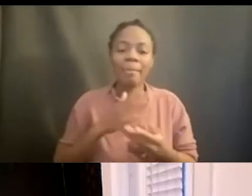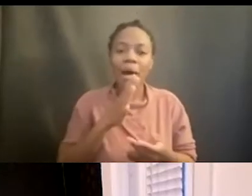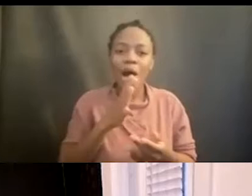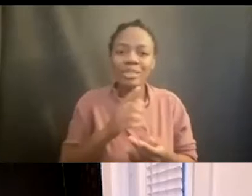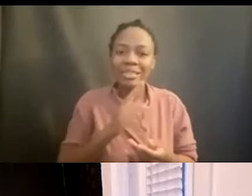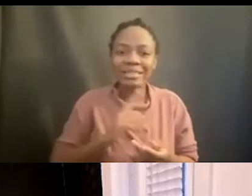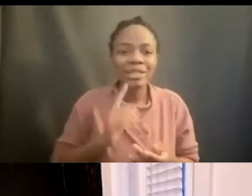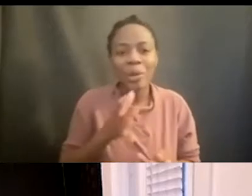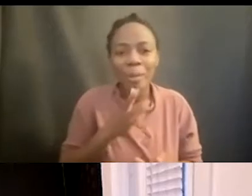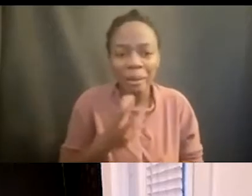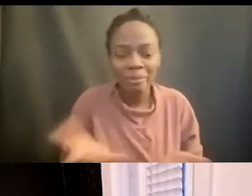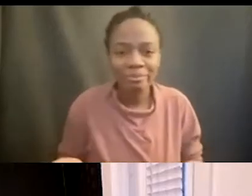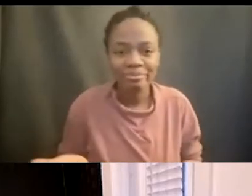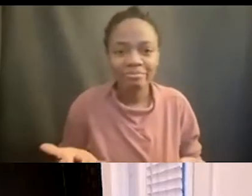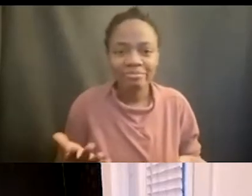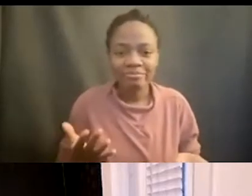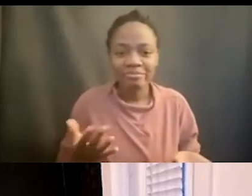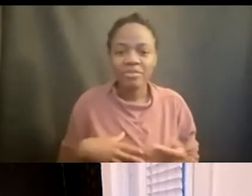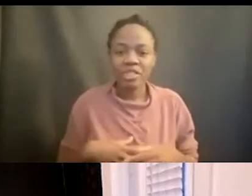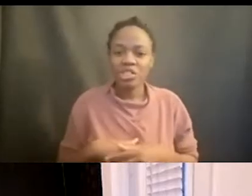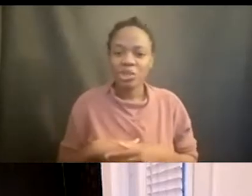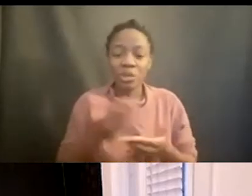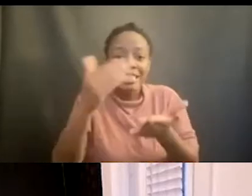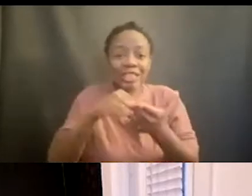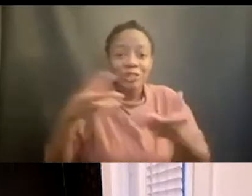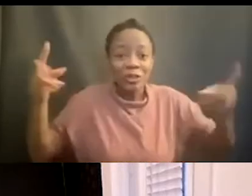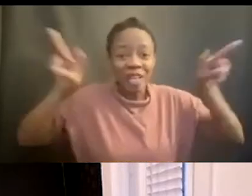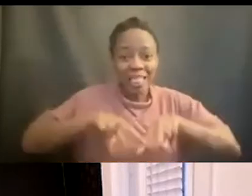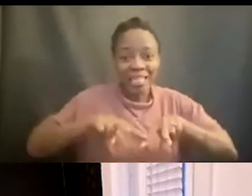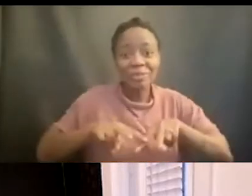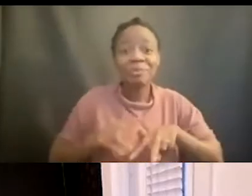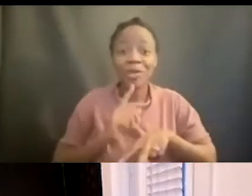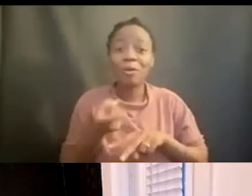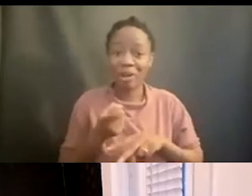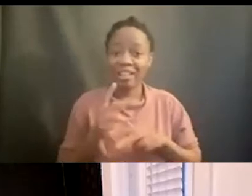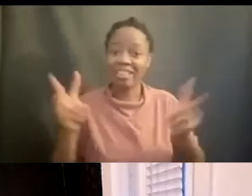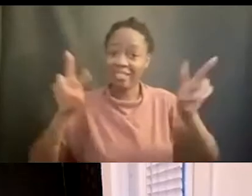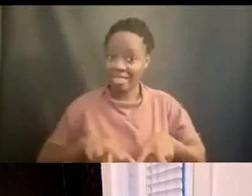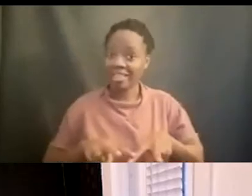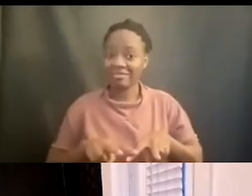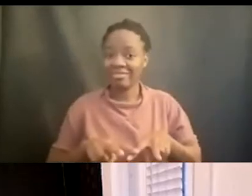in Fresno, California, the Central Valley, the real valley, as I always like to say. But